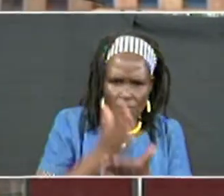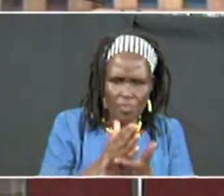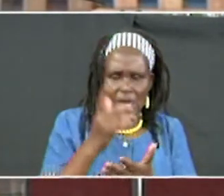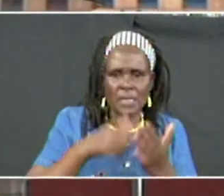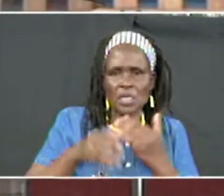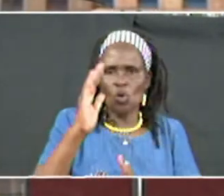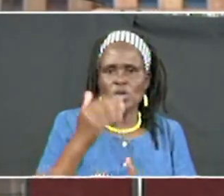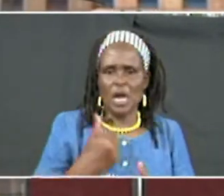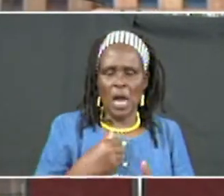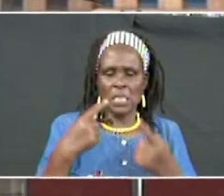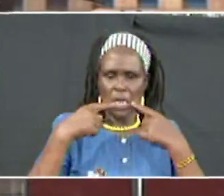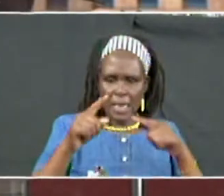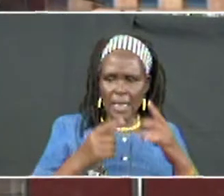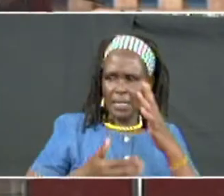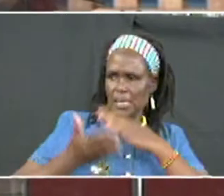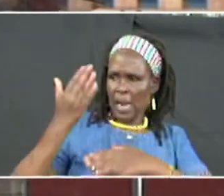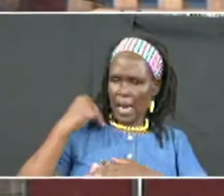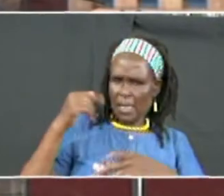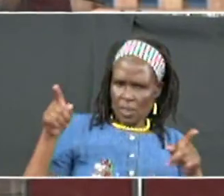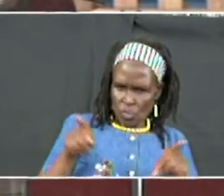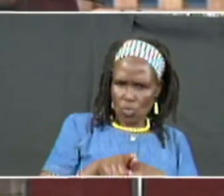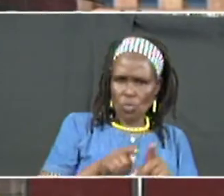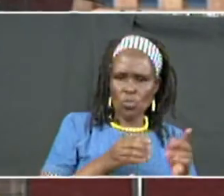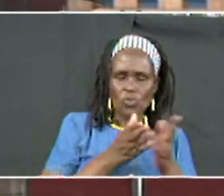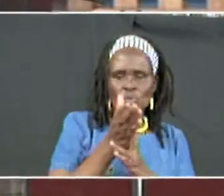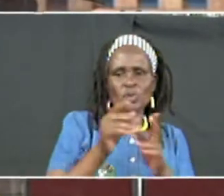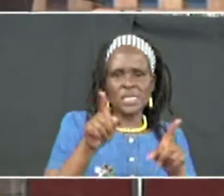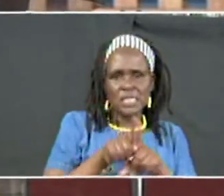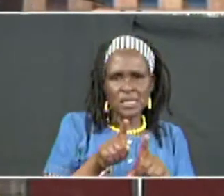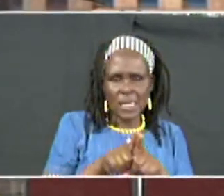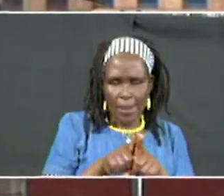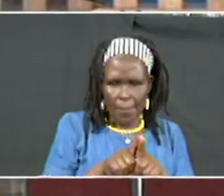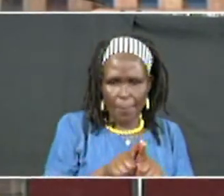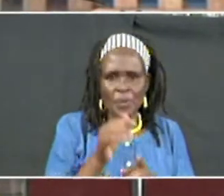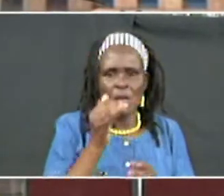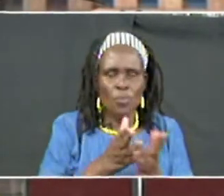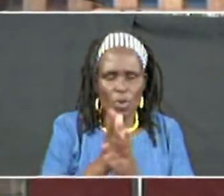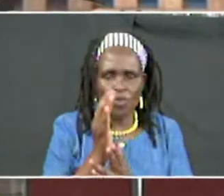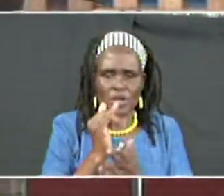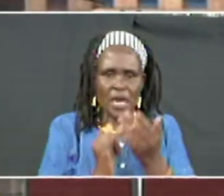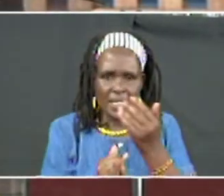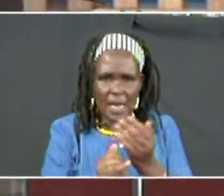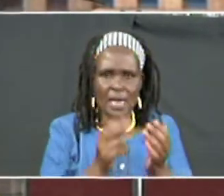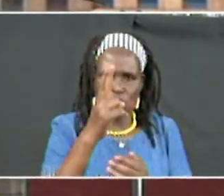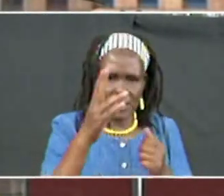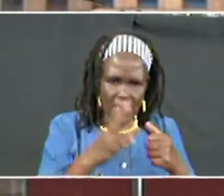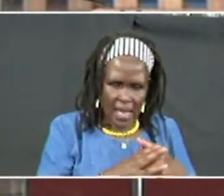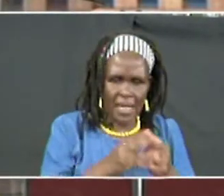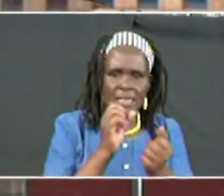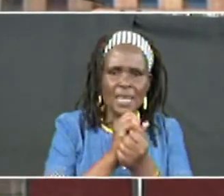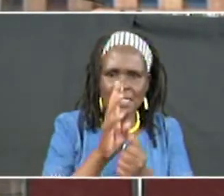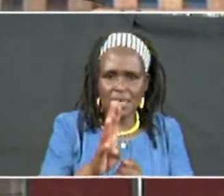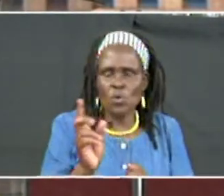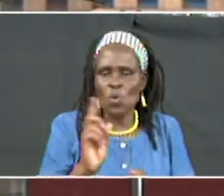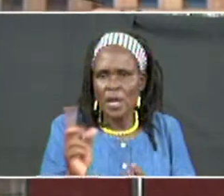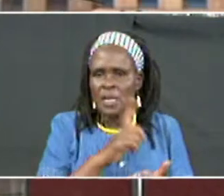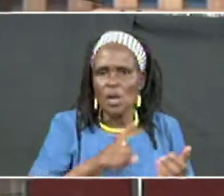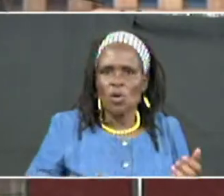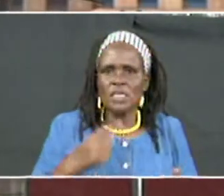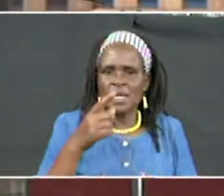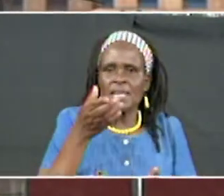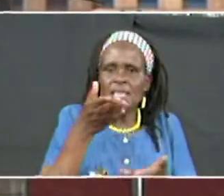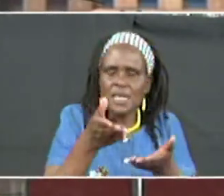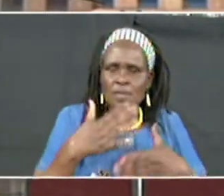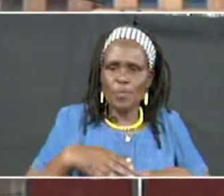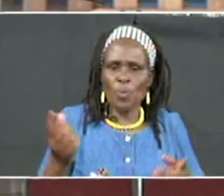declared earlier through the same prophet in Isaiah 29:13, when the Lord says, "These people come near to me with their